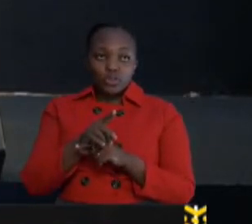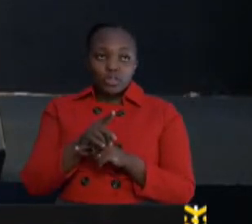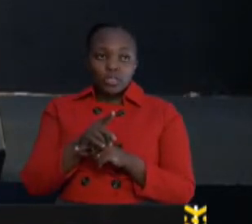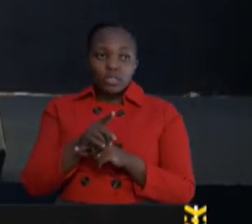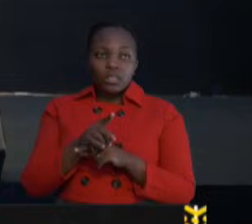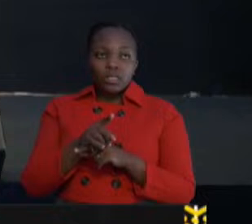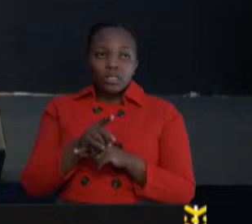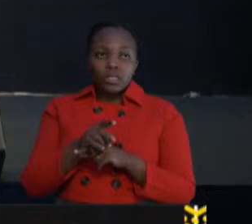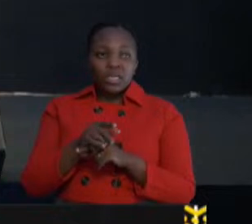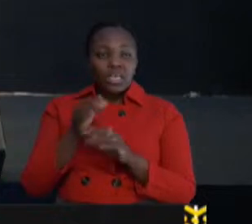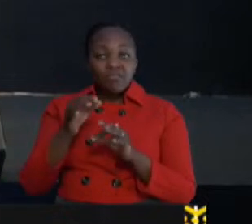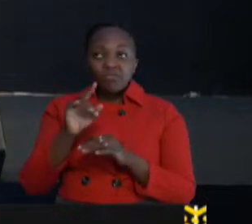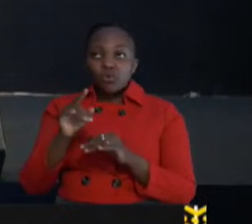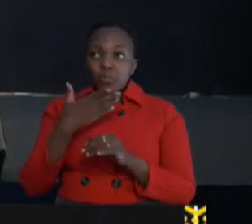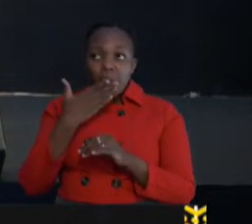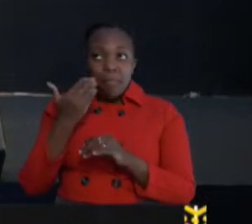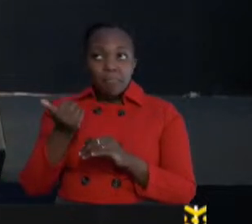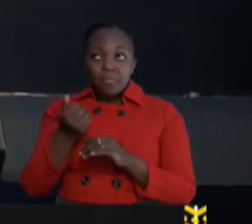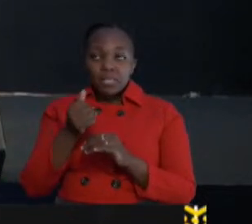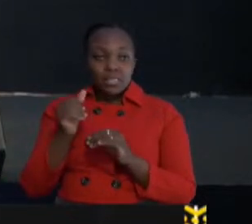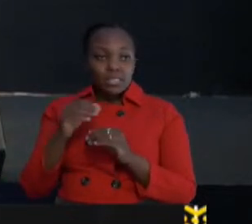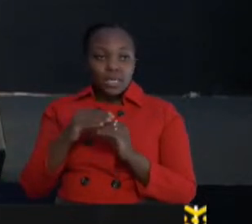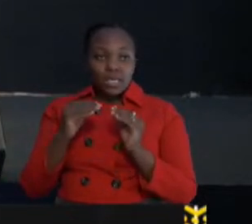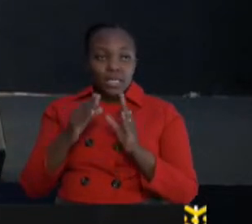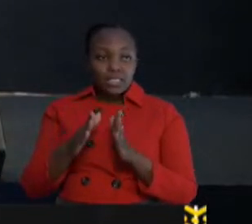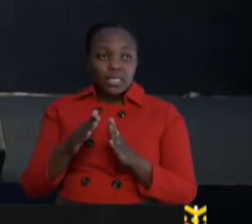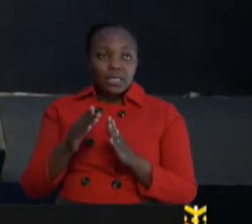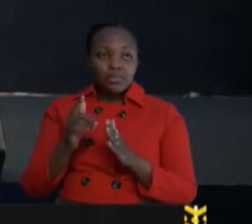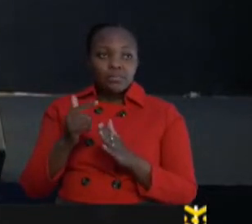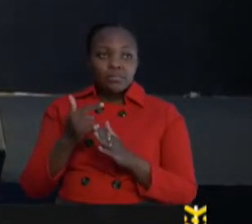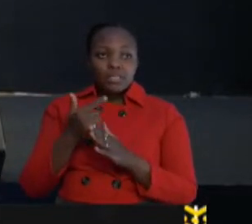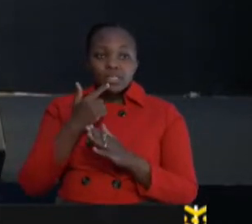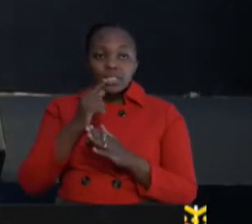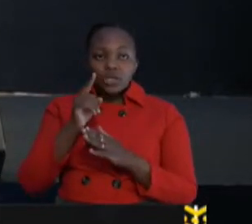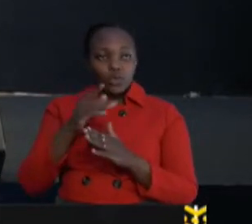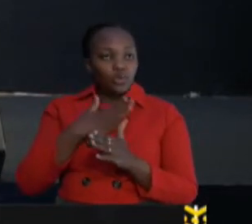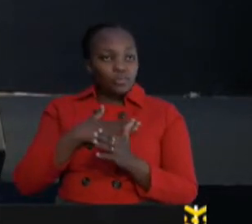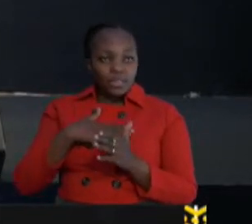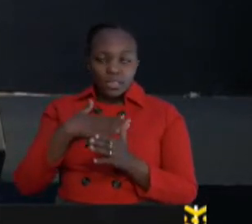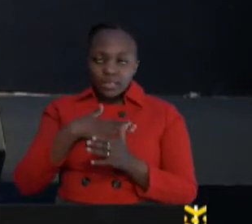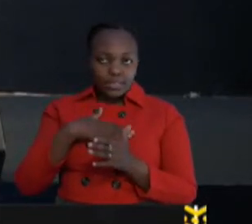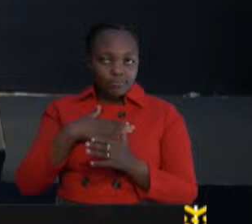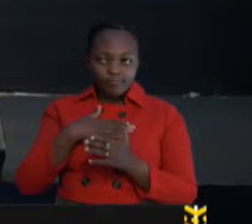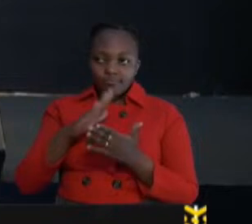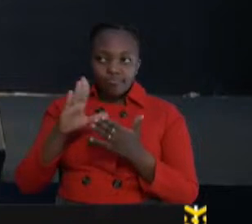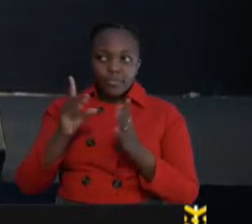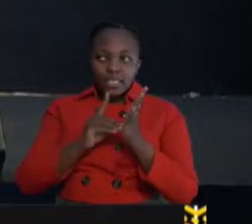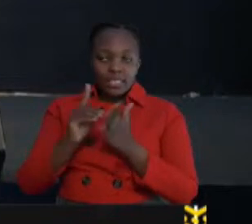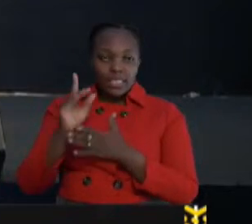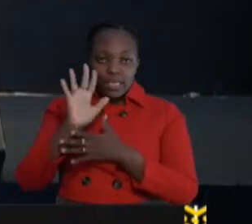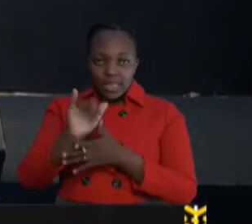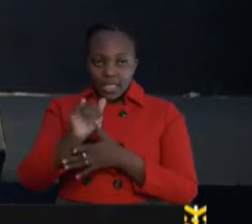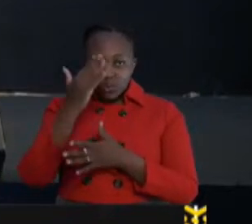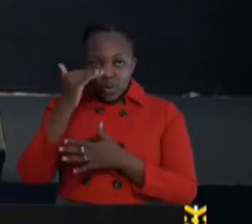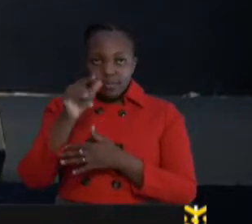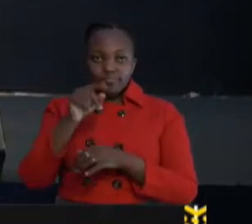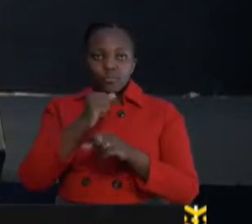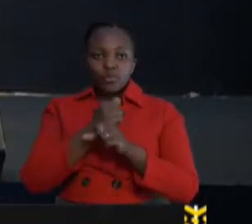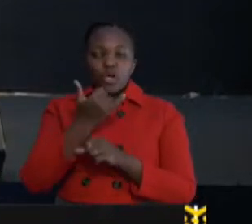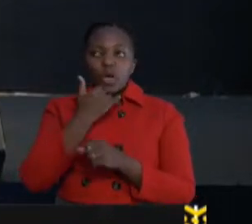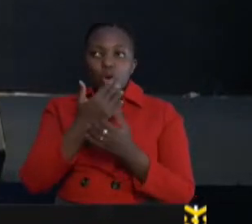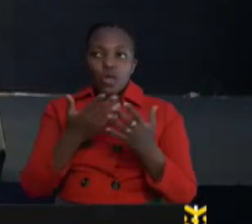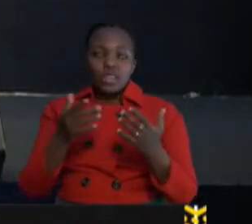my best creator, I will be like, yeah, please take that down. She's doing the wrong thing. Yeah. So if you look at the community guidelines,